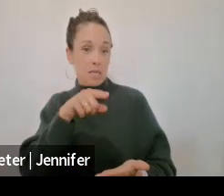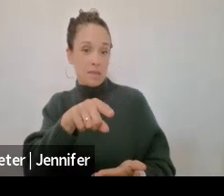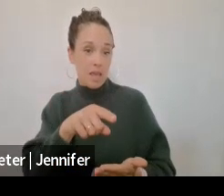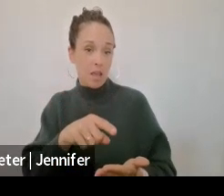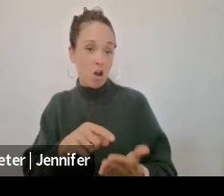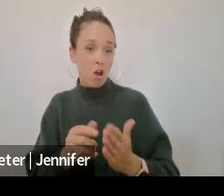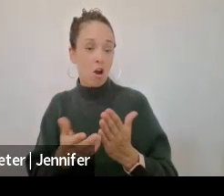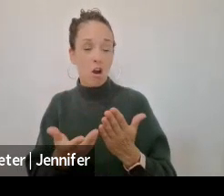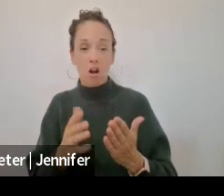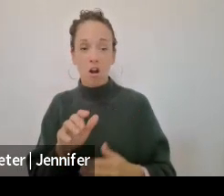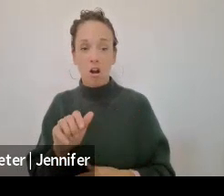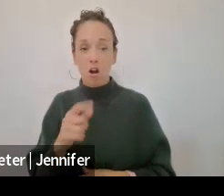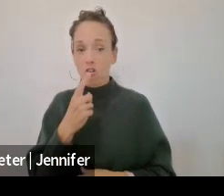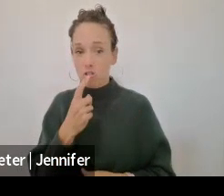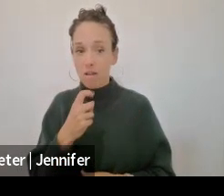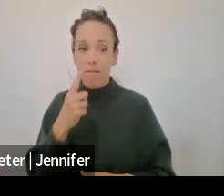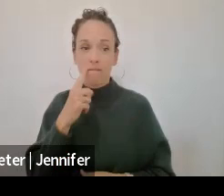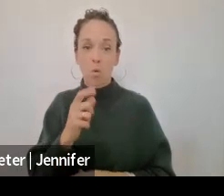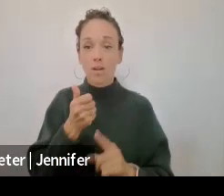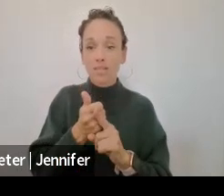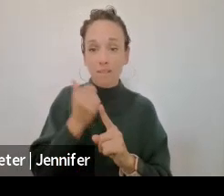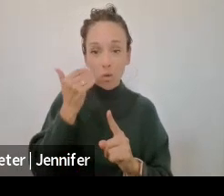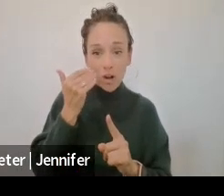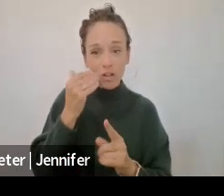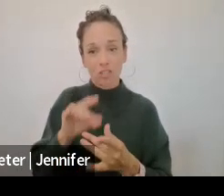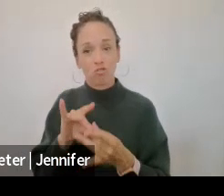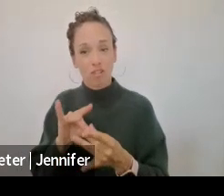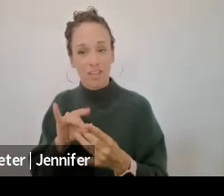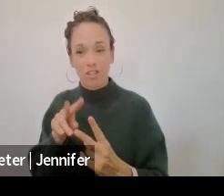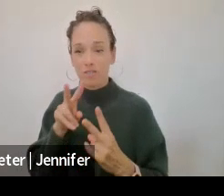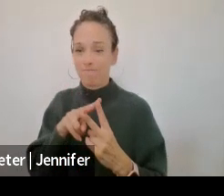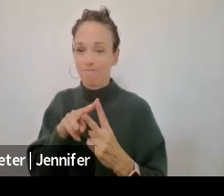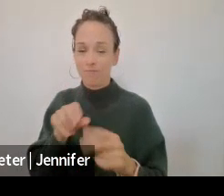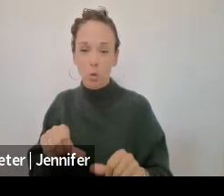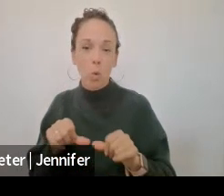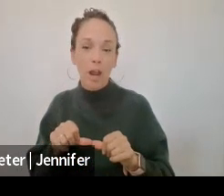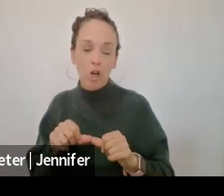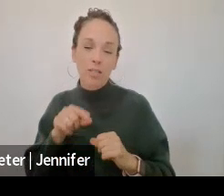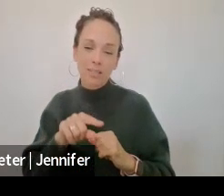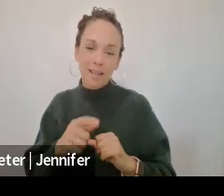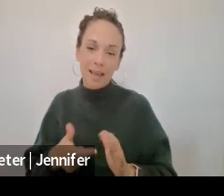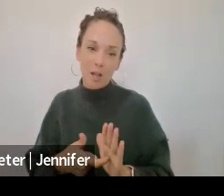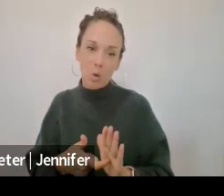self-awareness and relationship skills, where those are the areas that they probably require